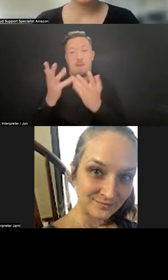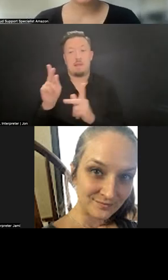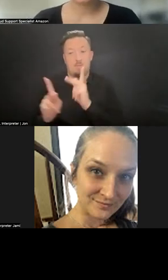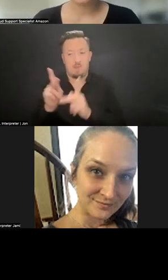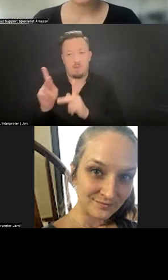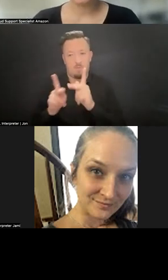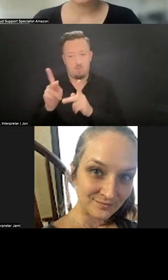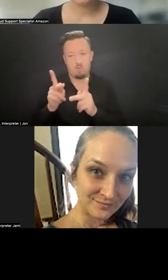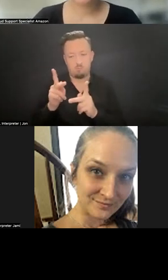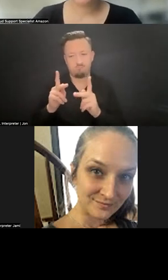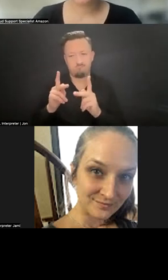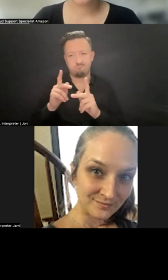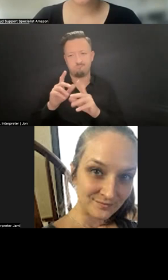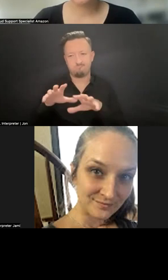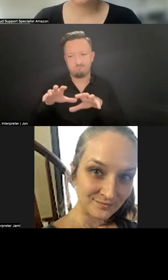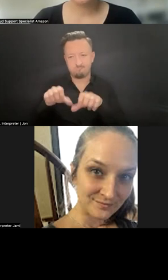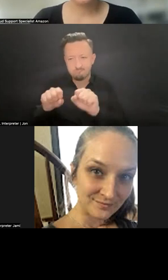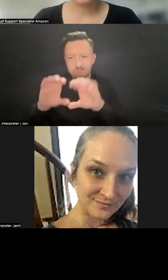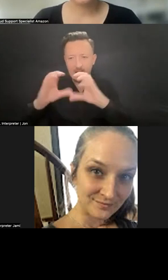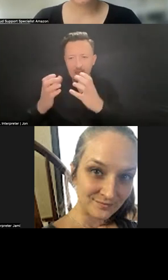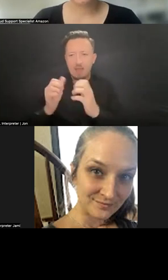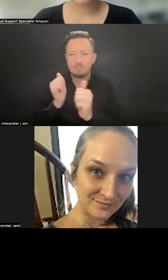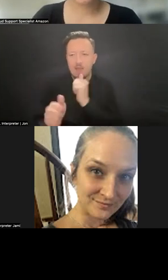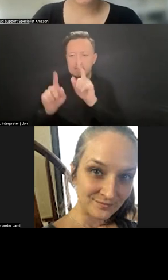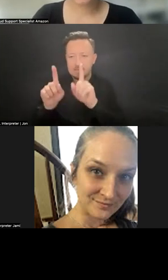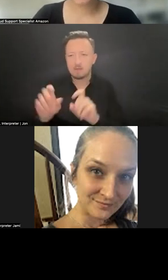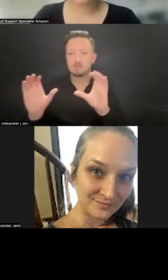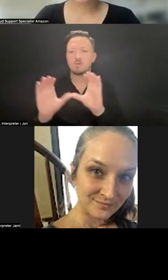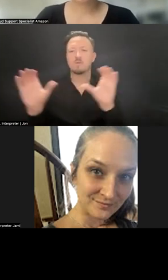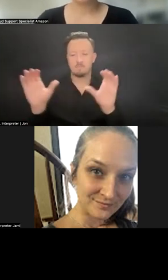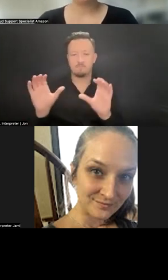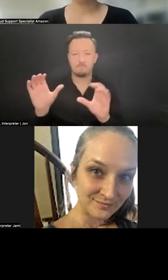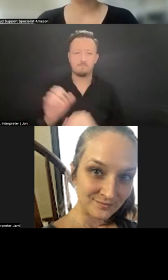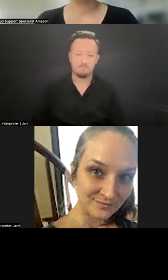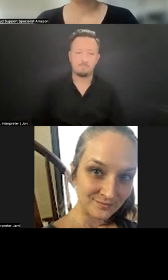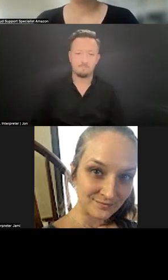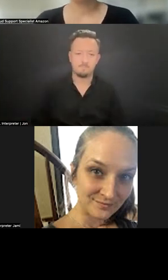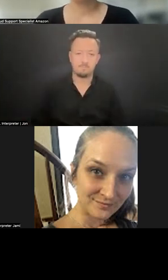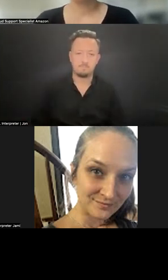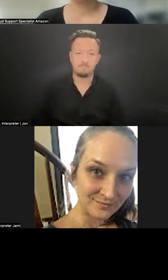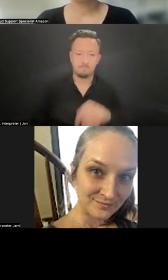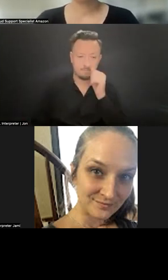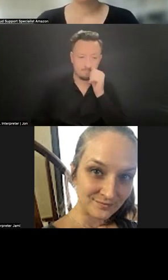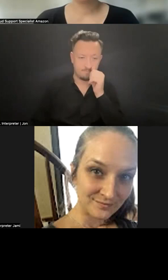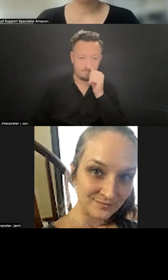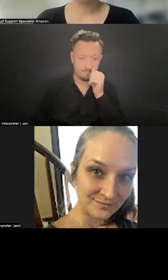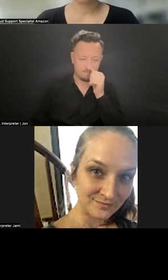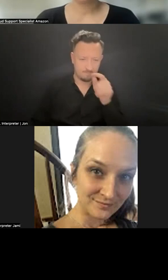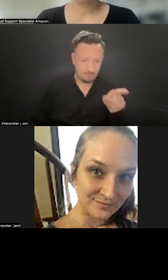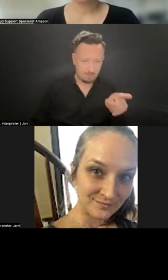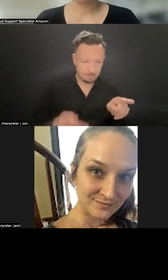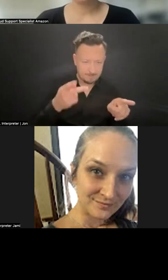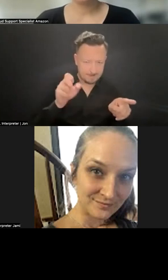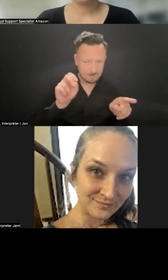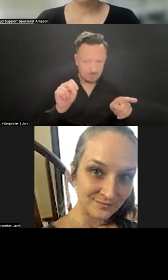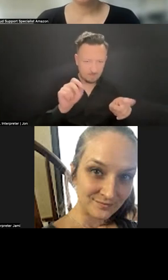in this area. And ours is, just like I mentioned, let me see if this pen works. Yeah.